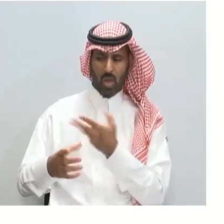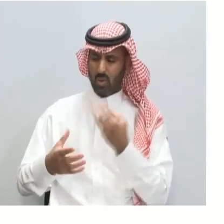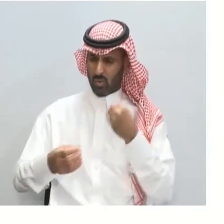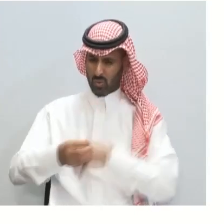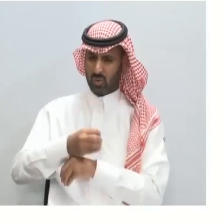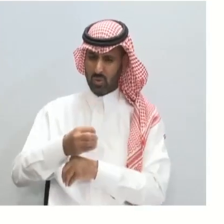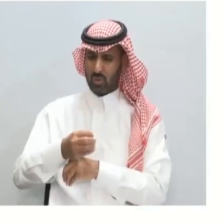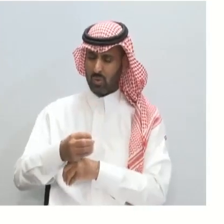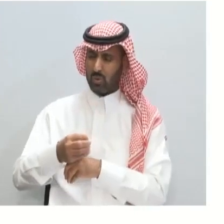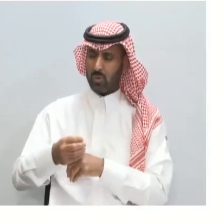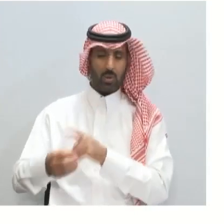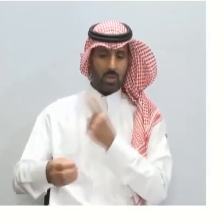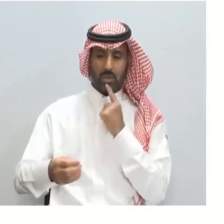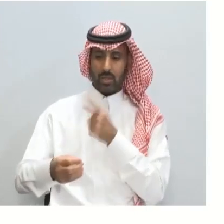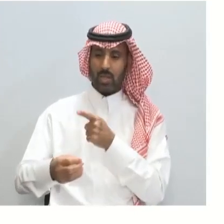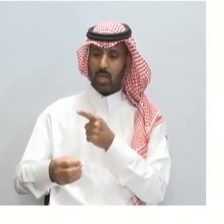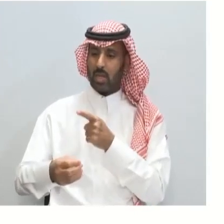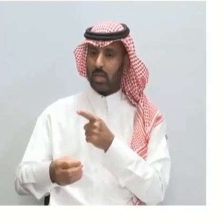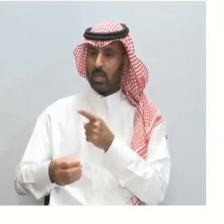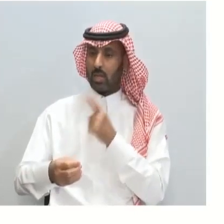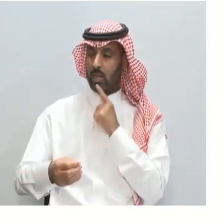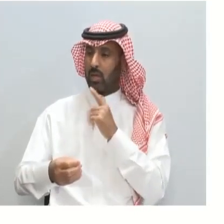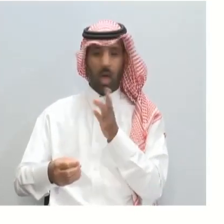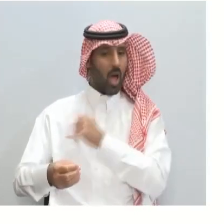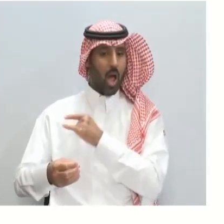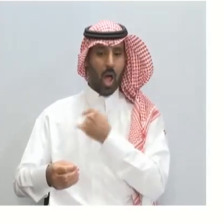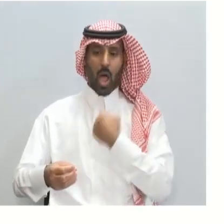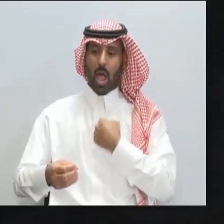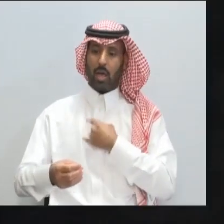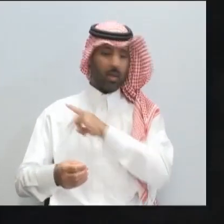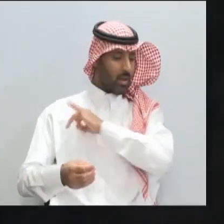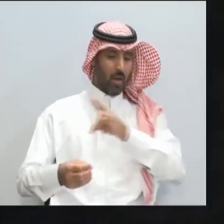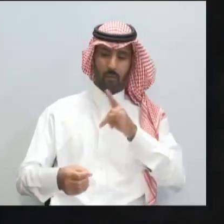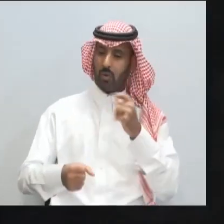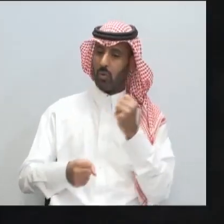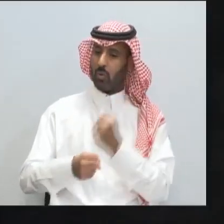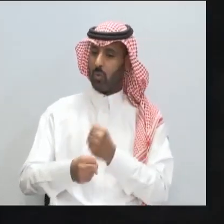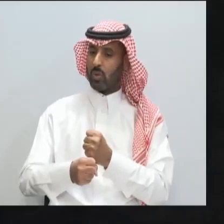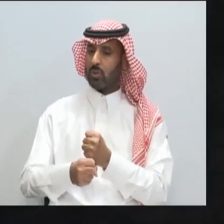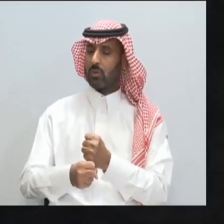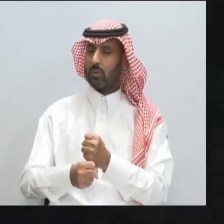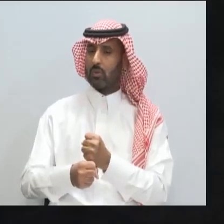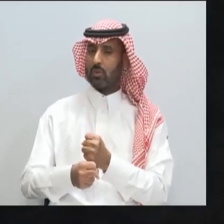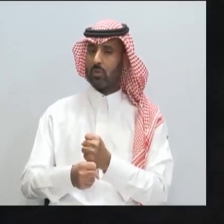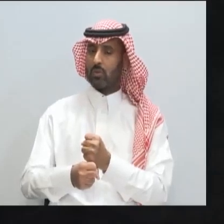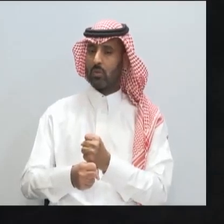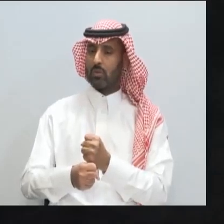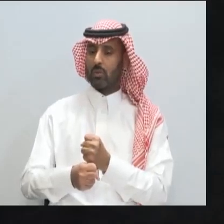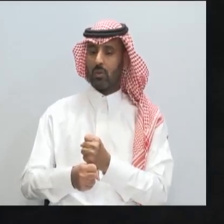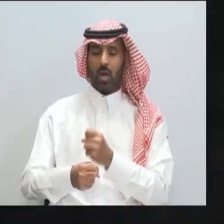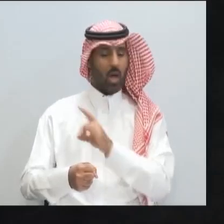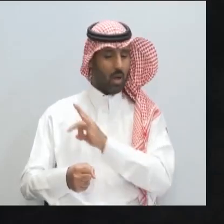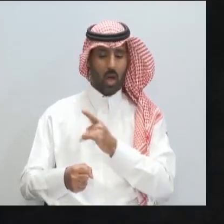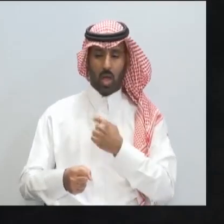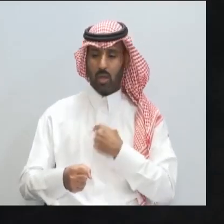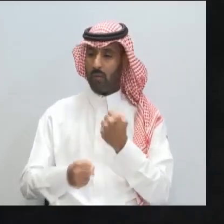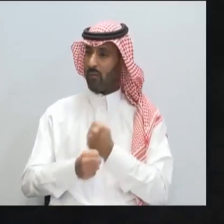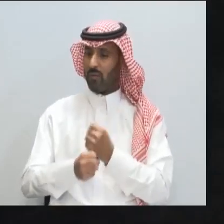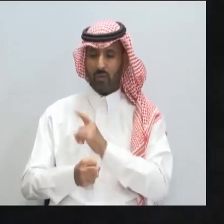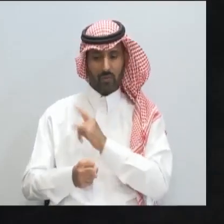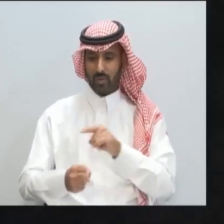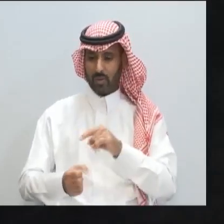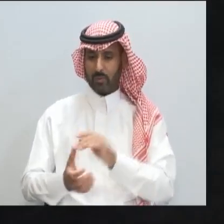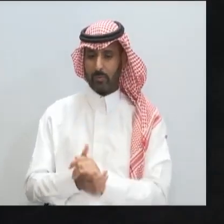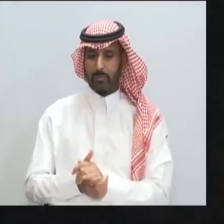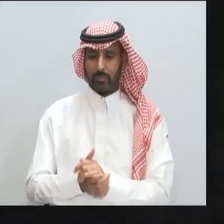He acted all innocent. What does it mean to be innocent? Yes, innocent, it means that you didn't do something